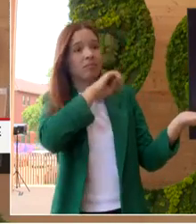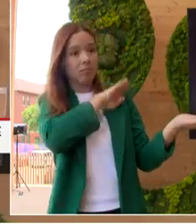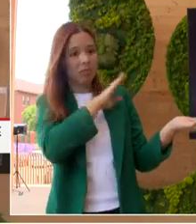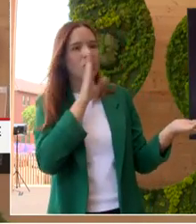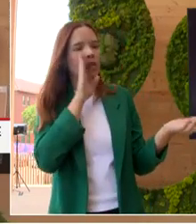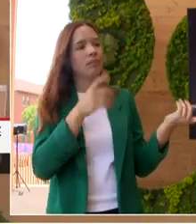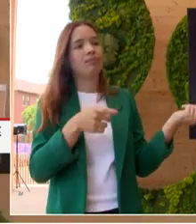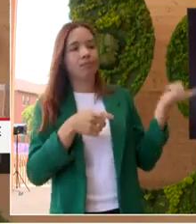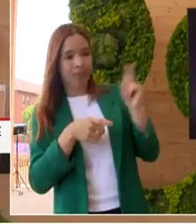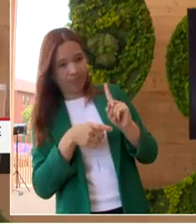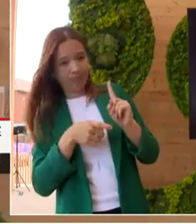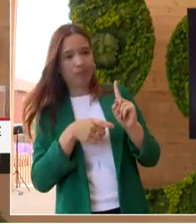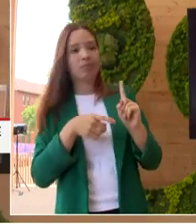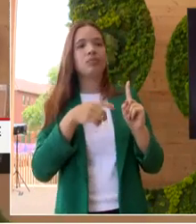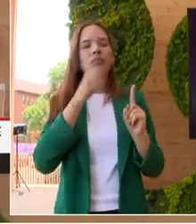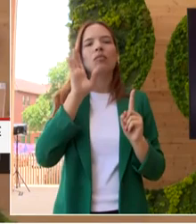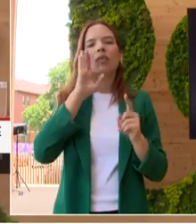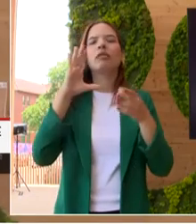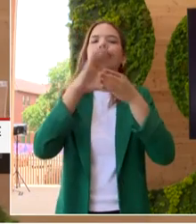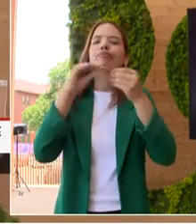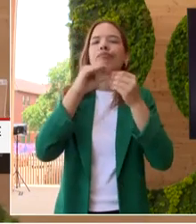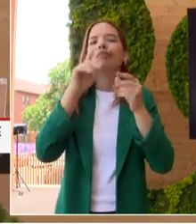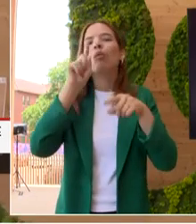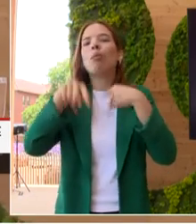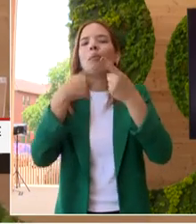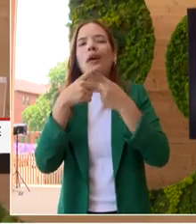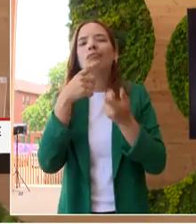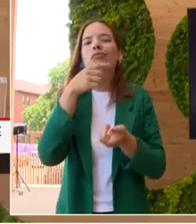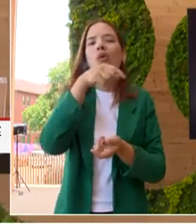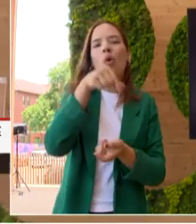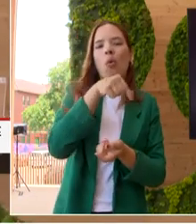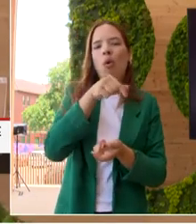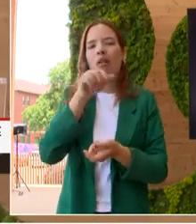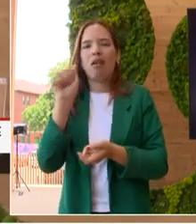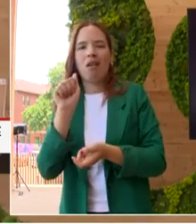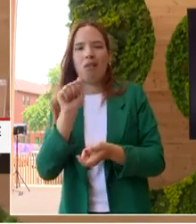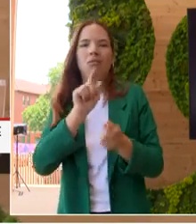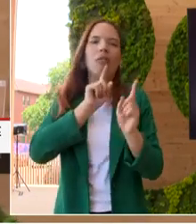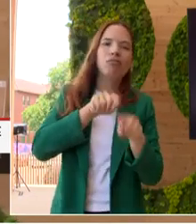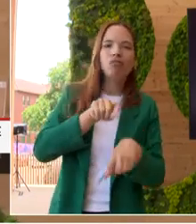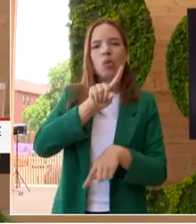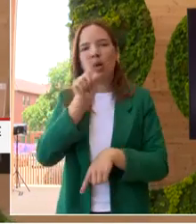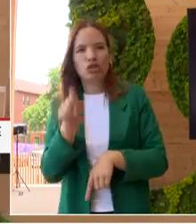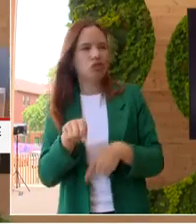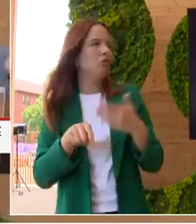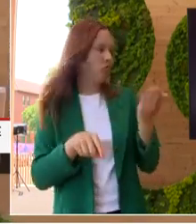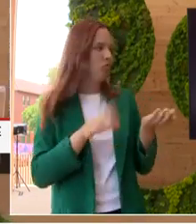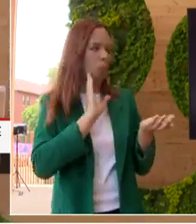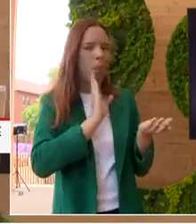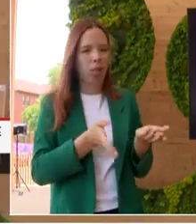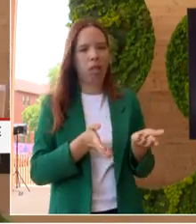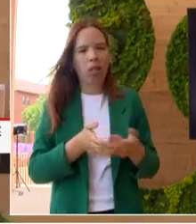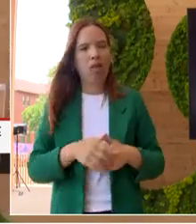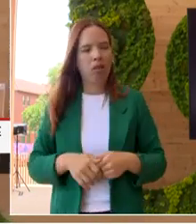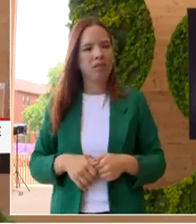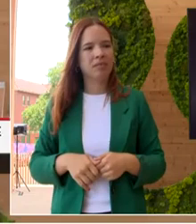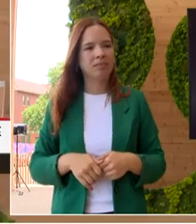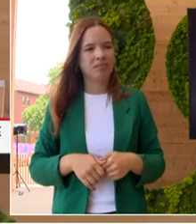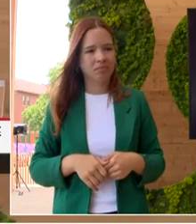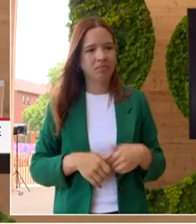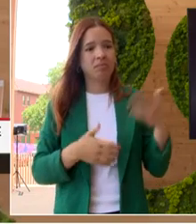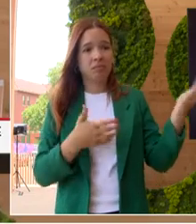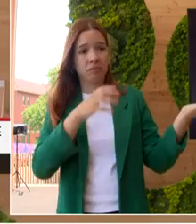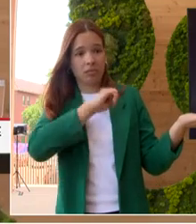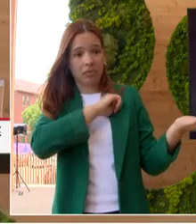answer period. Is that right? We're going to do that? Mayor and council member, if there are